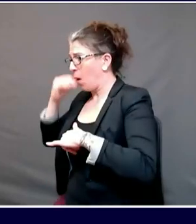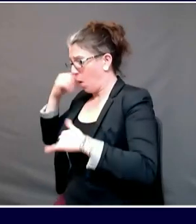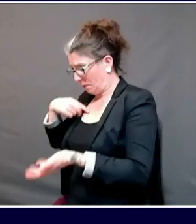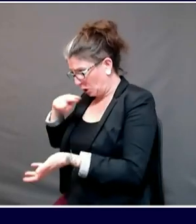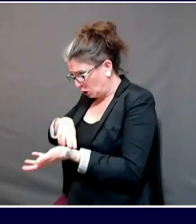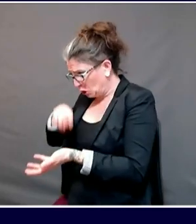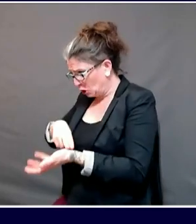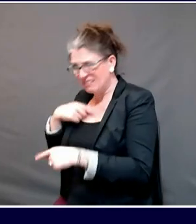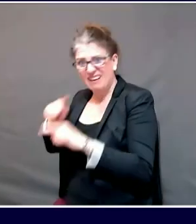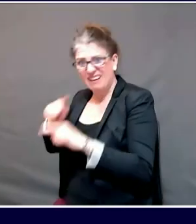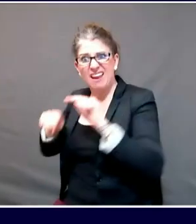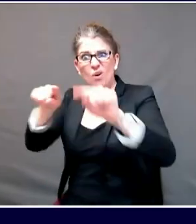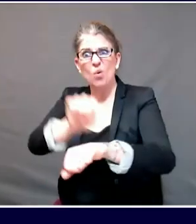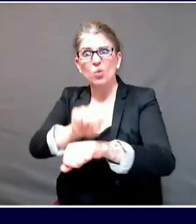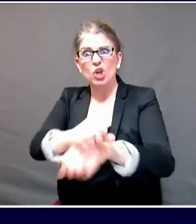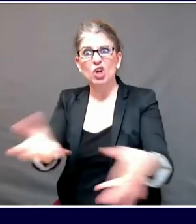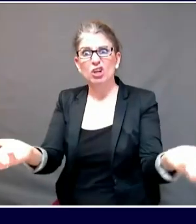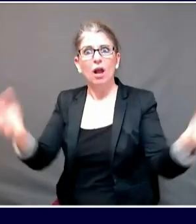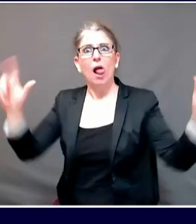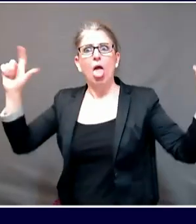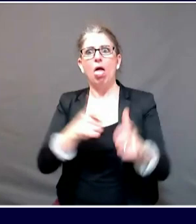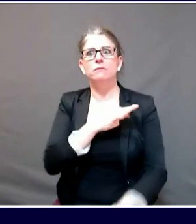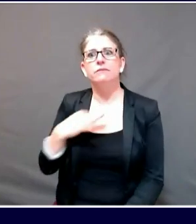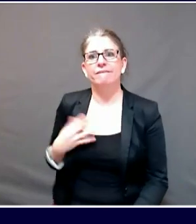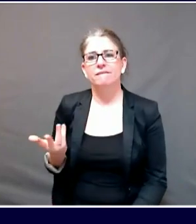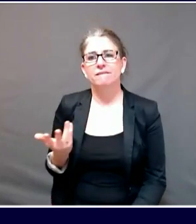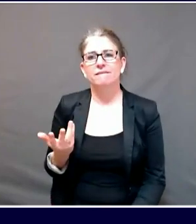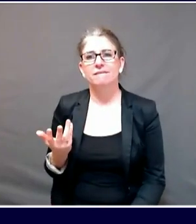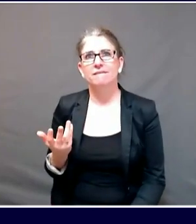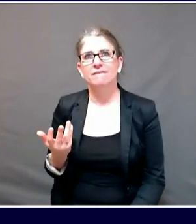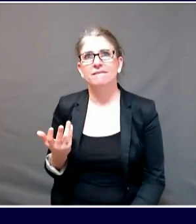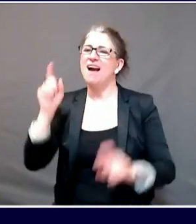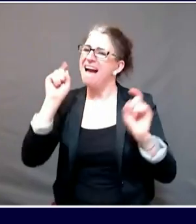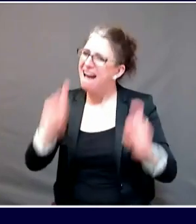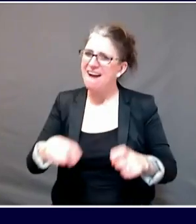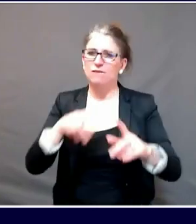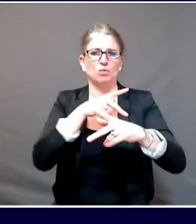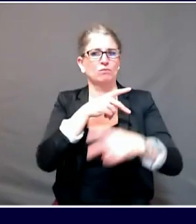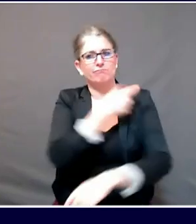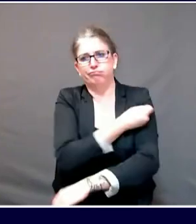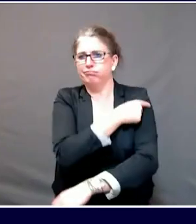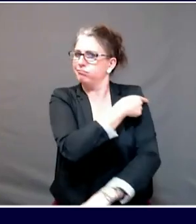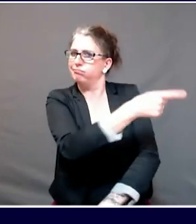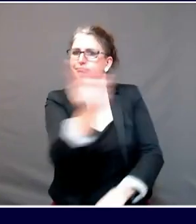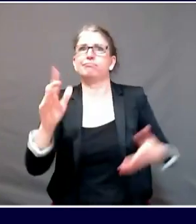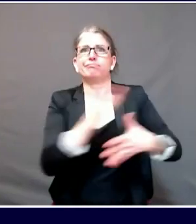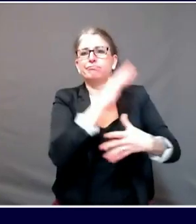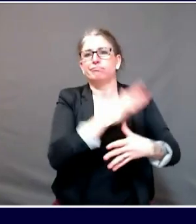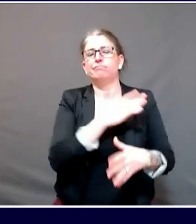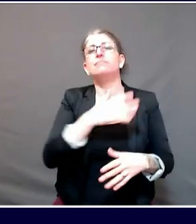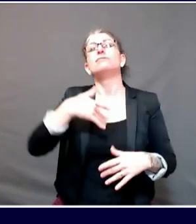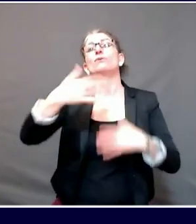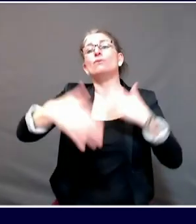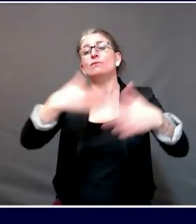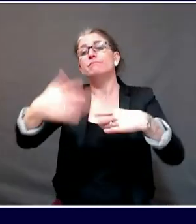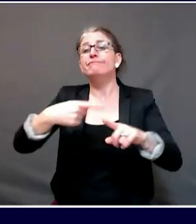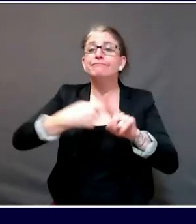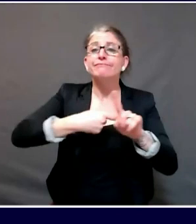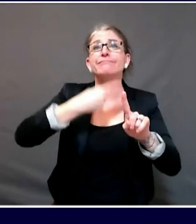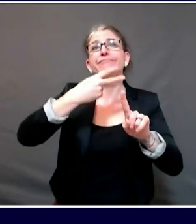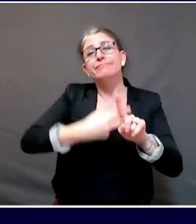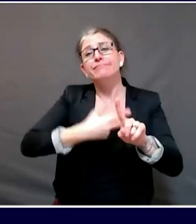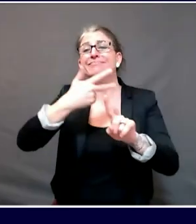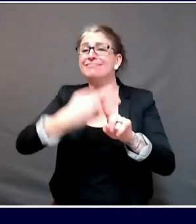be able to fortify the staffing within healthcare facilities, as well as to reduce the number of cases and hopefully the